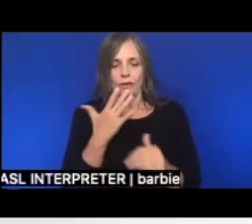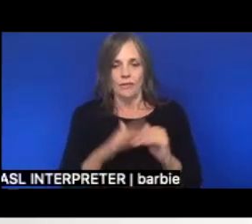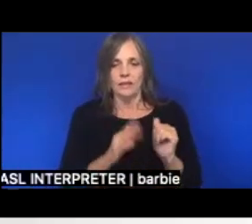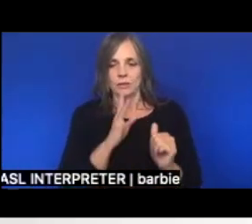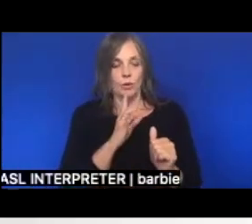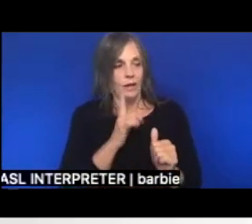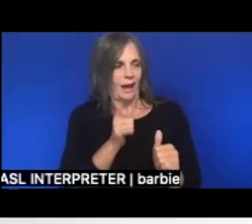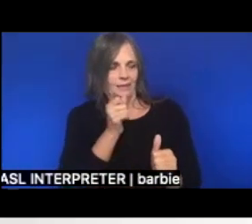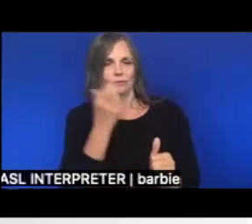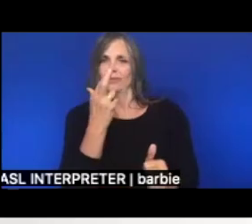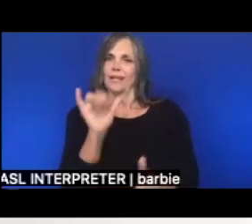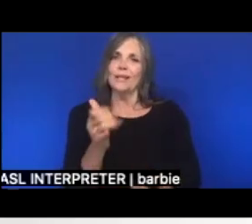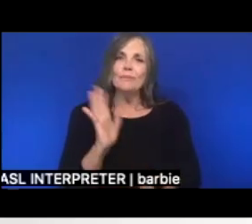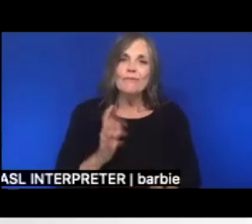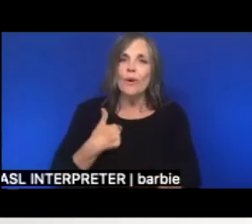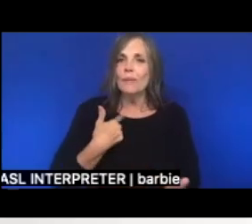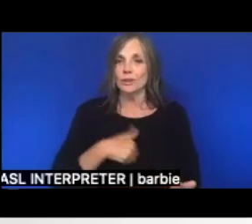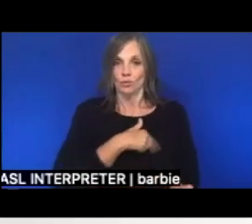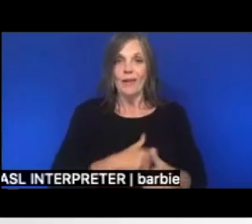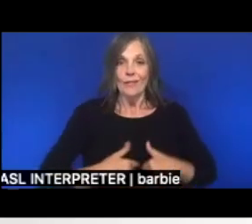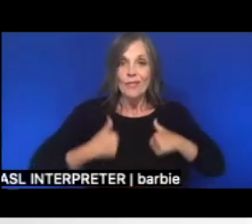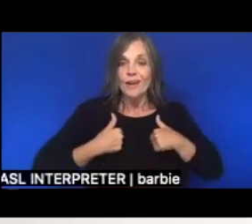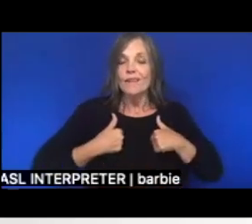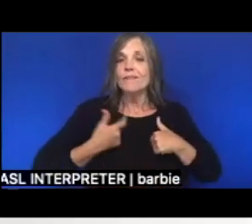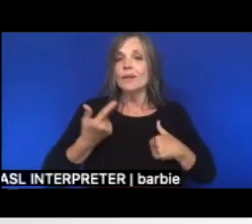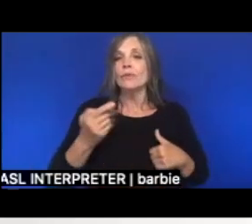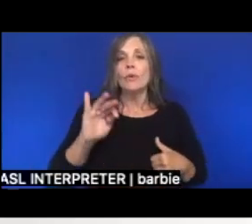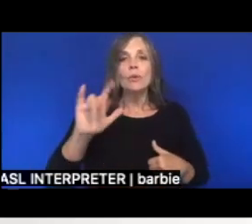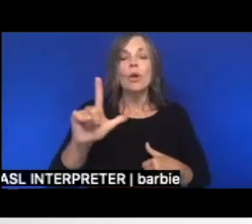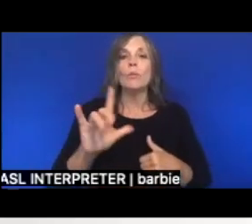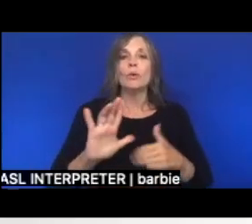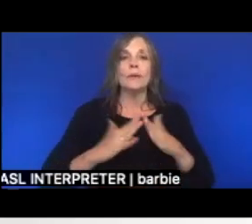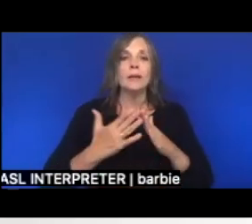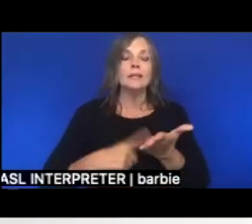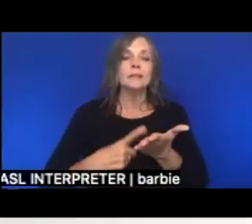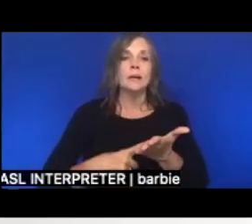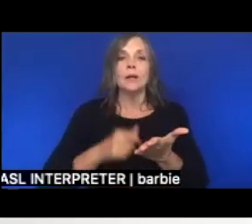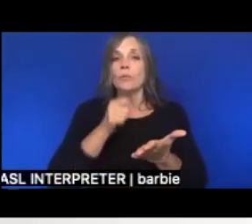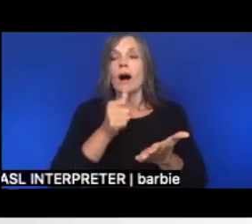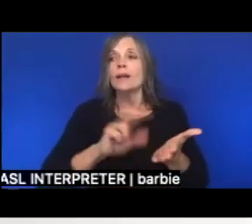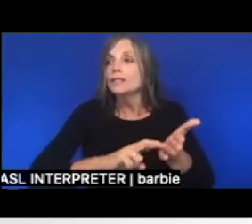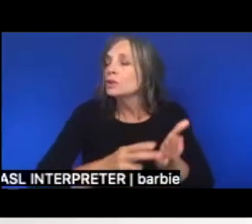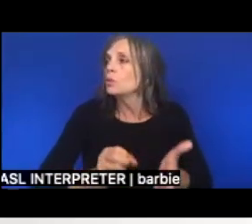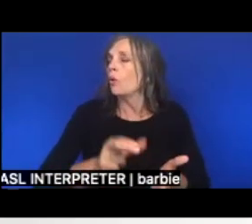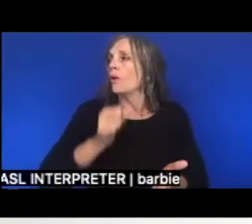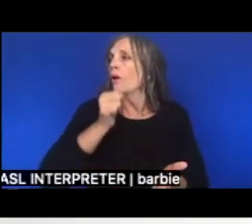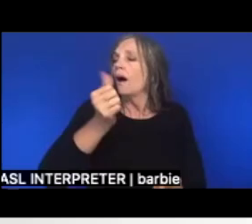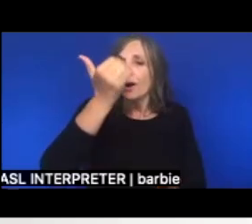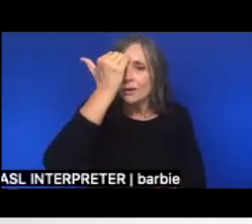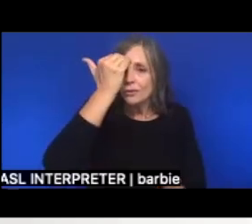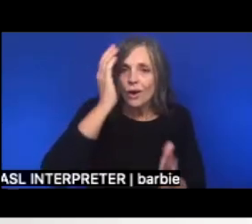global community and sometimes we do have unintentional or unconscious bias when we hear